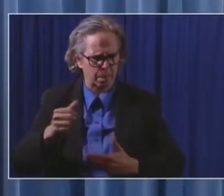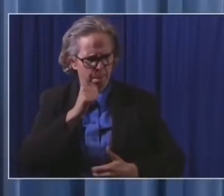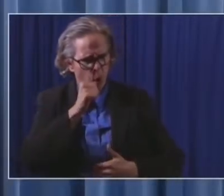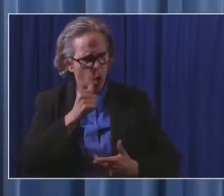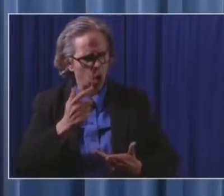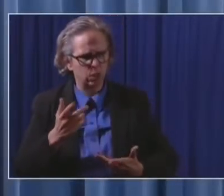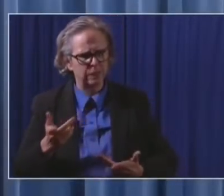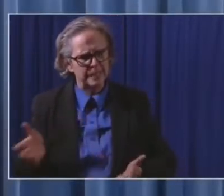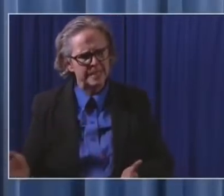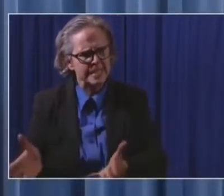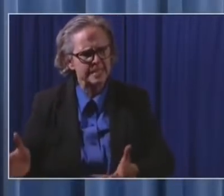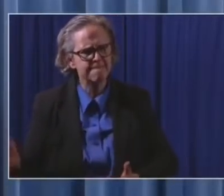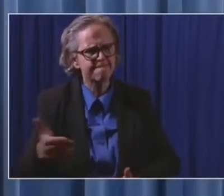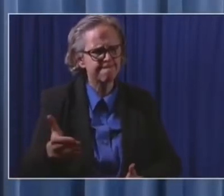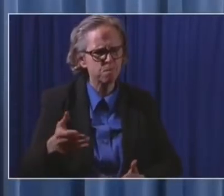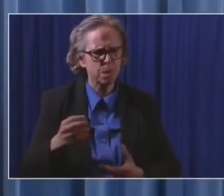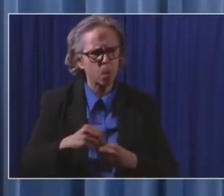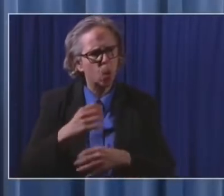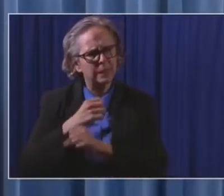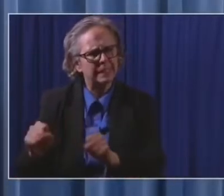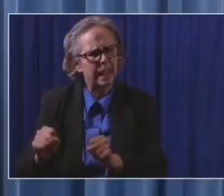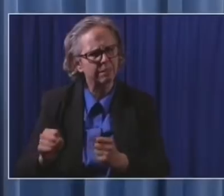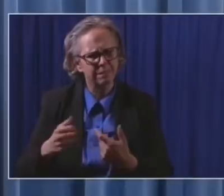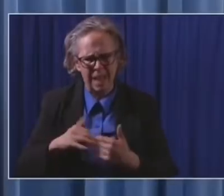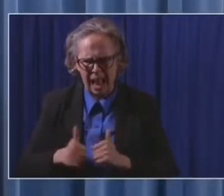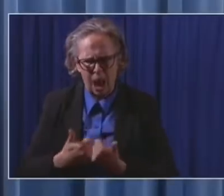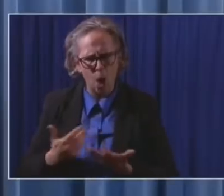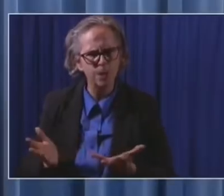them. So we're looking at what additional